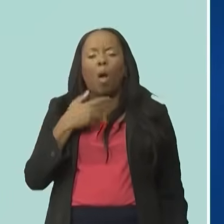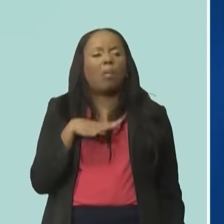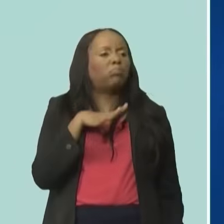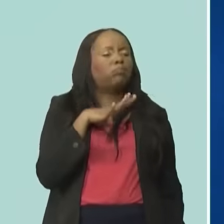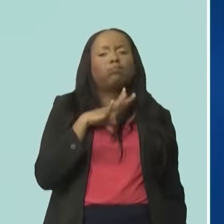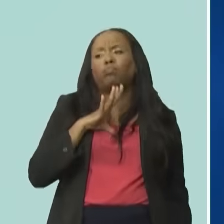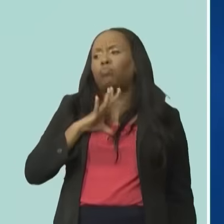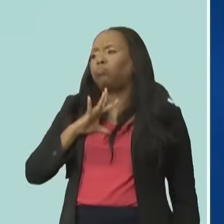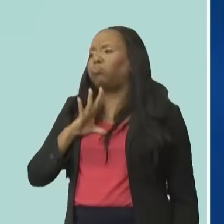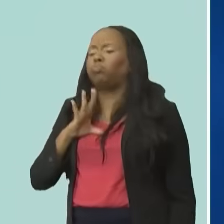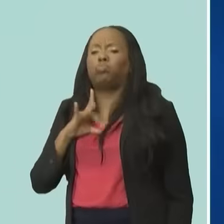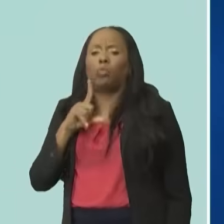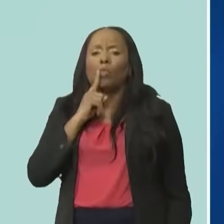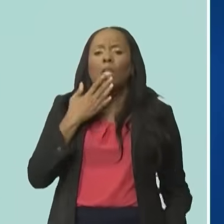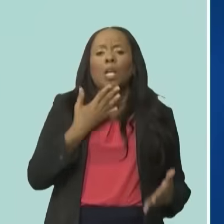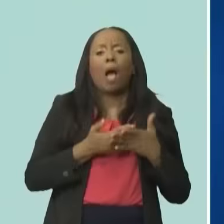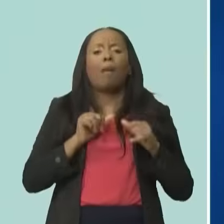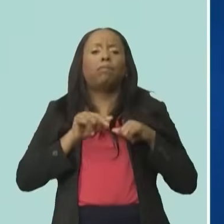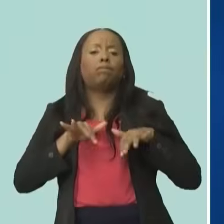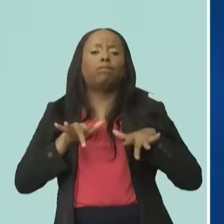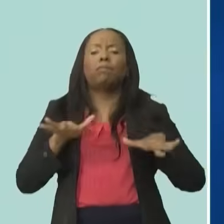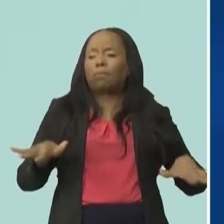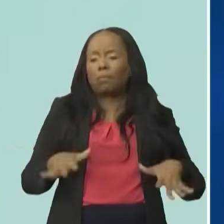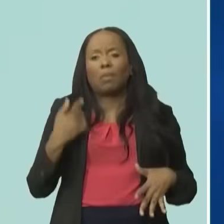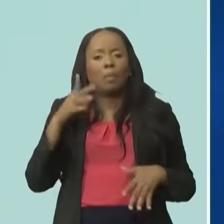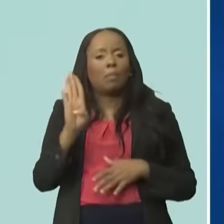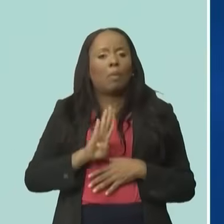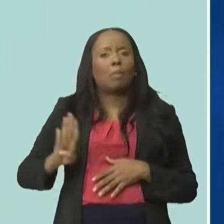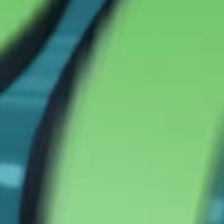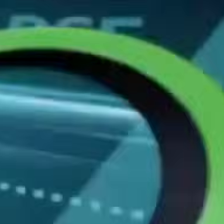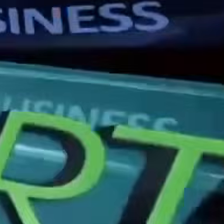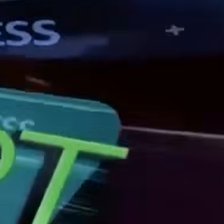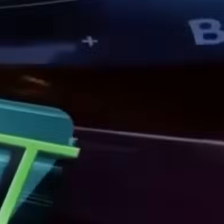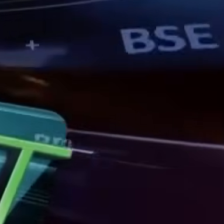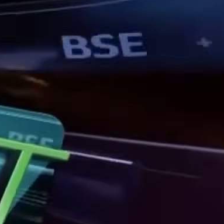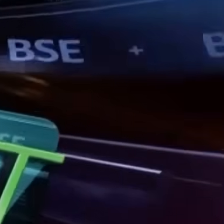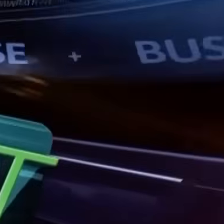the kind of vibe that we want to have for Barbados and for young people.